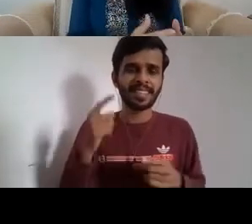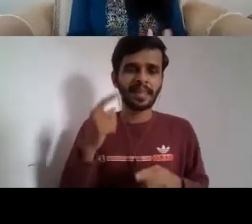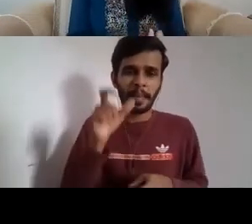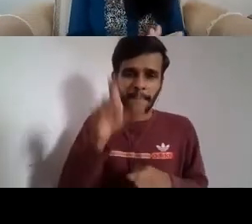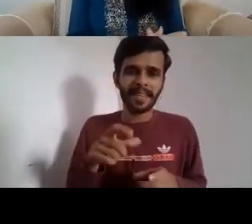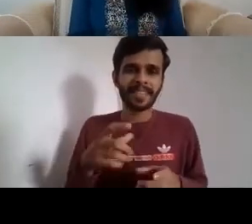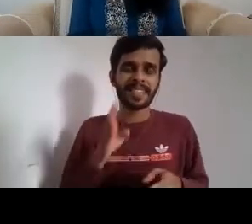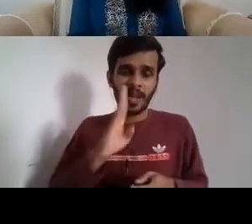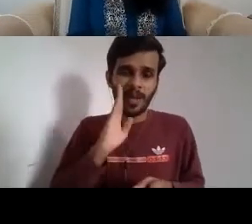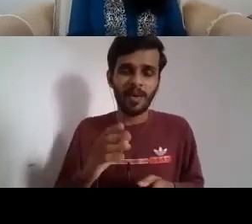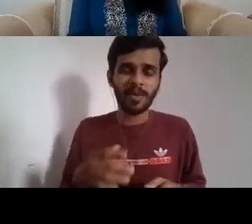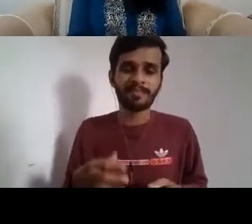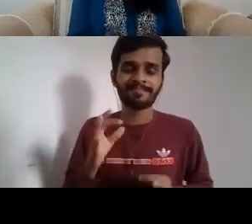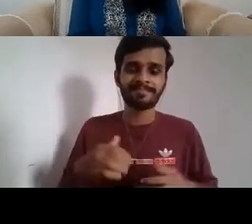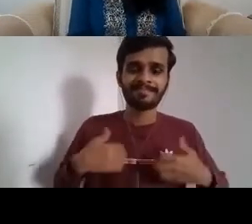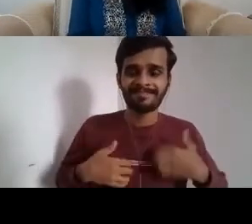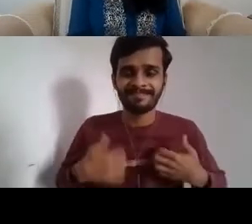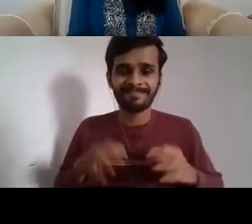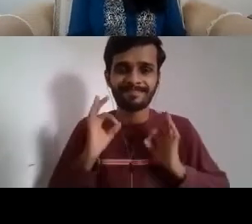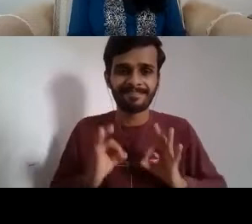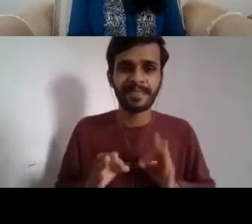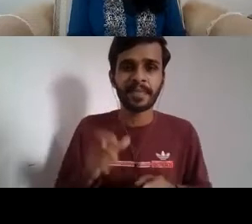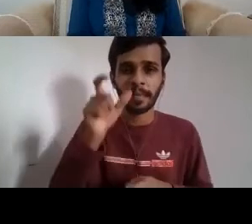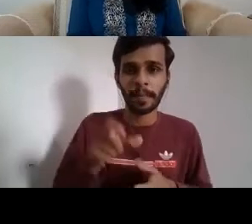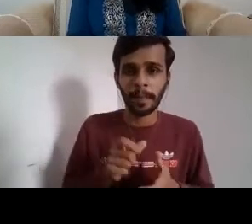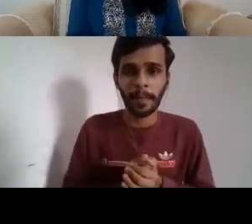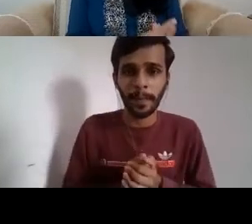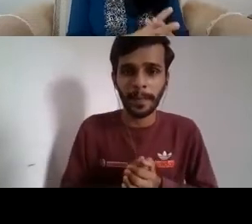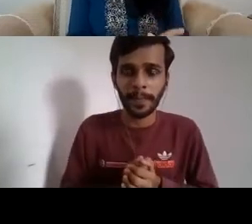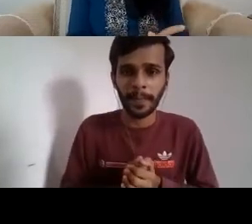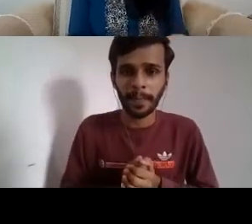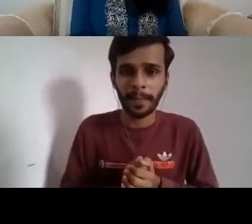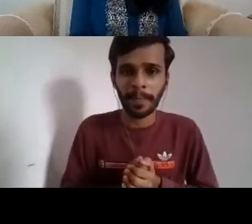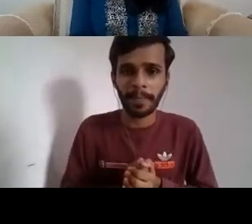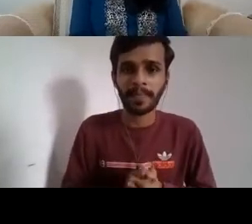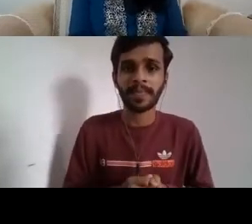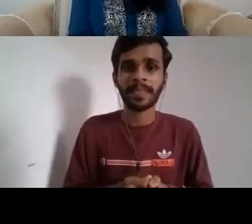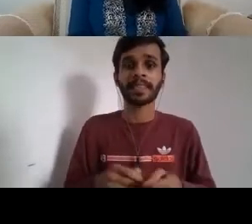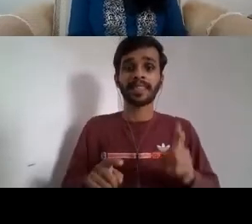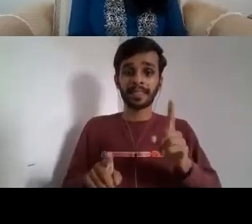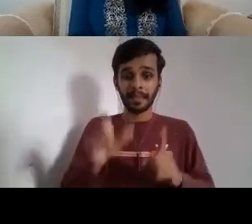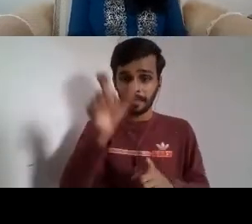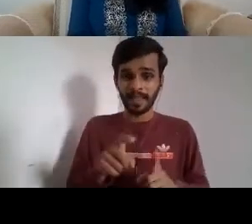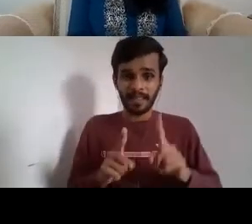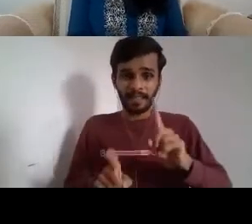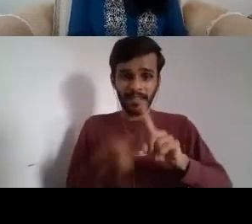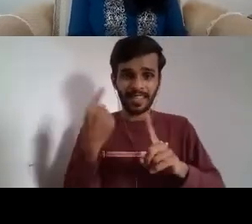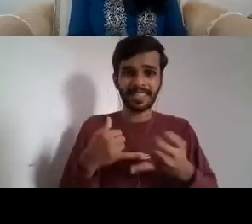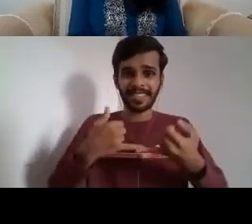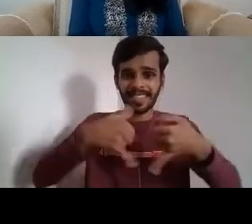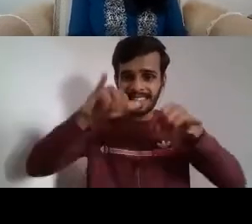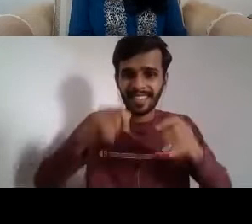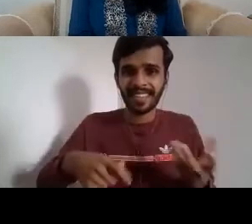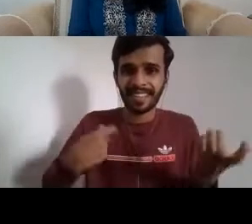had already played sitar in the song Norwegian Wood. That was the first appearance of Indian instrument